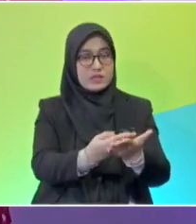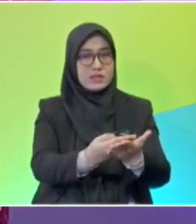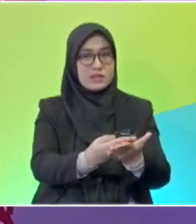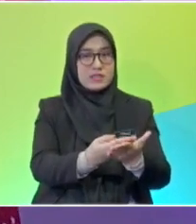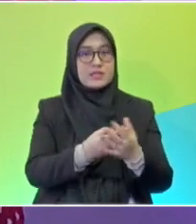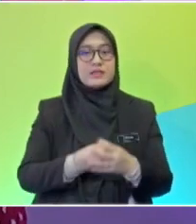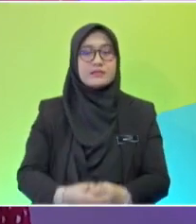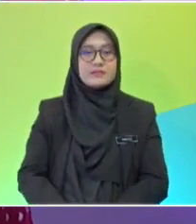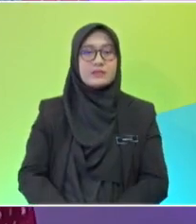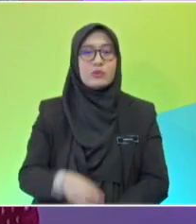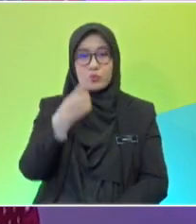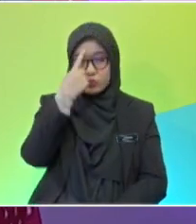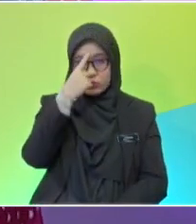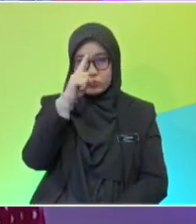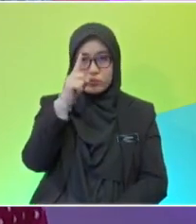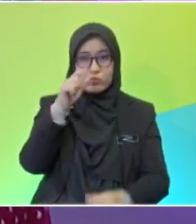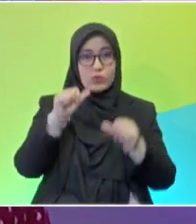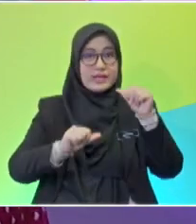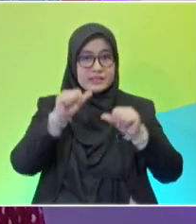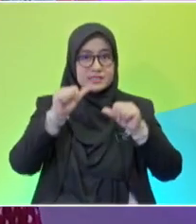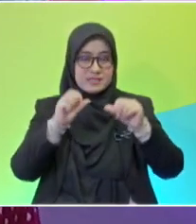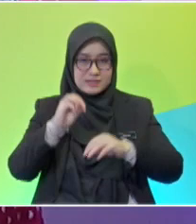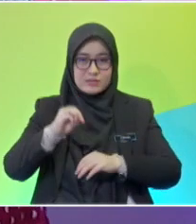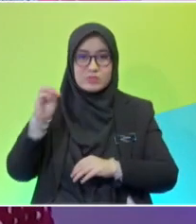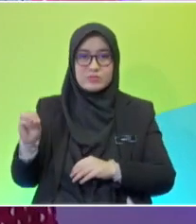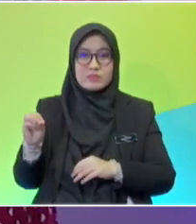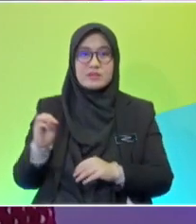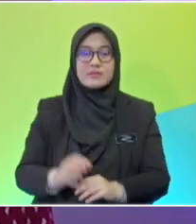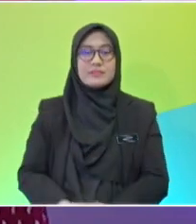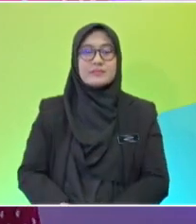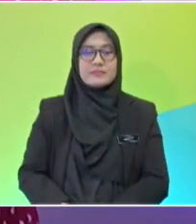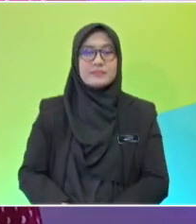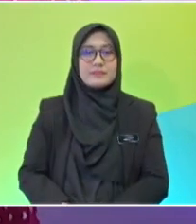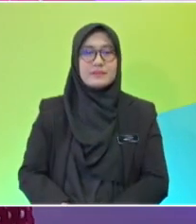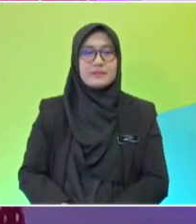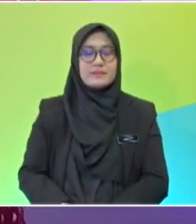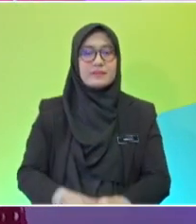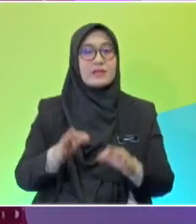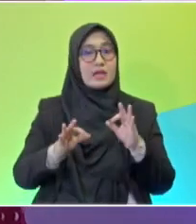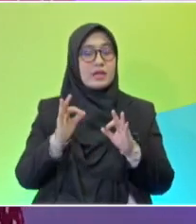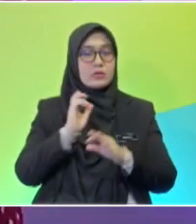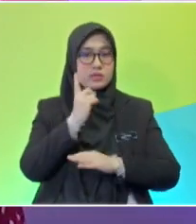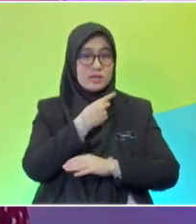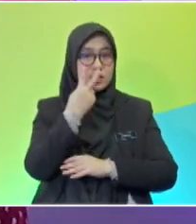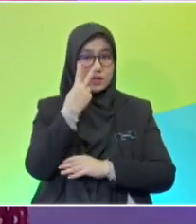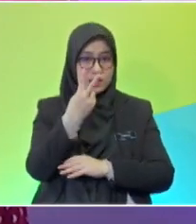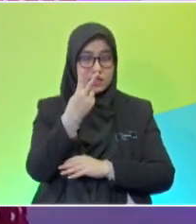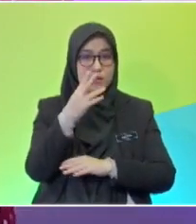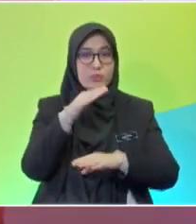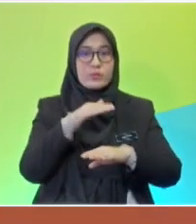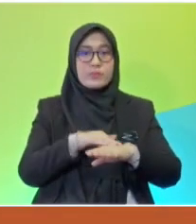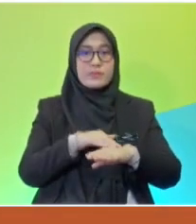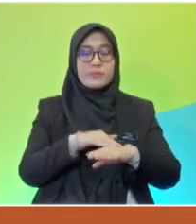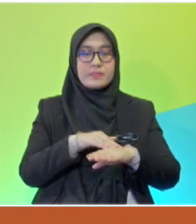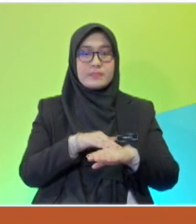many forms, as what I will share with you later. Okay. So if we look at the slide again, all